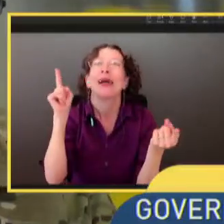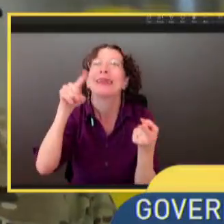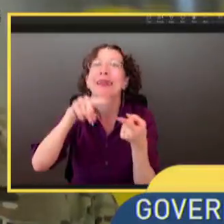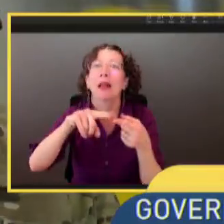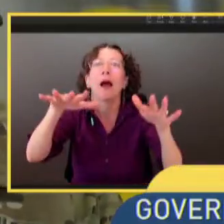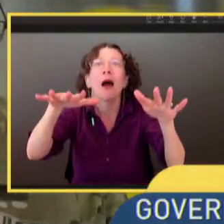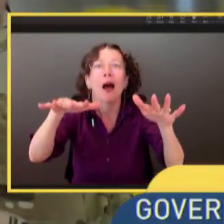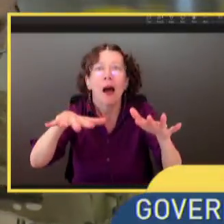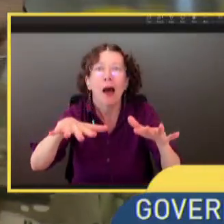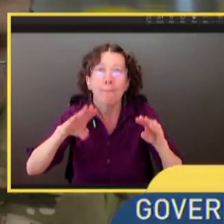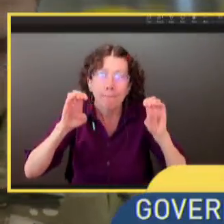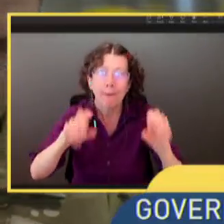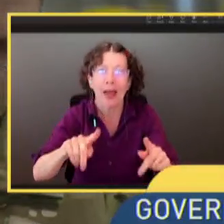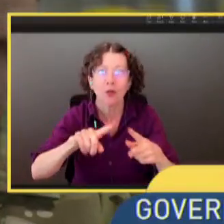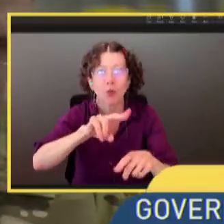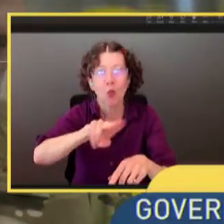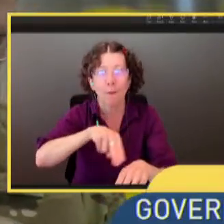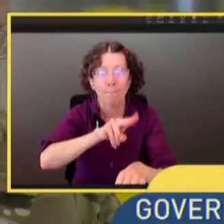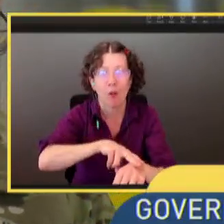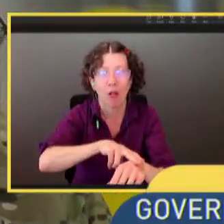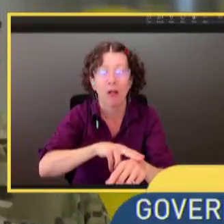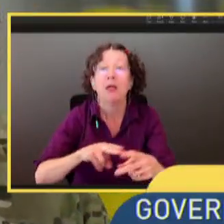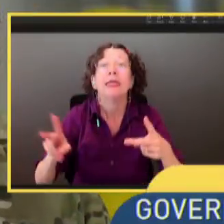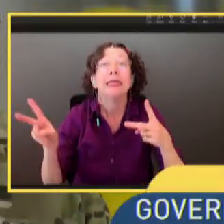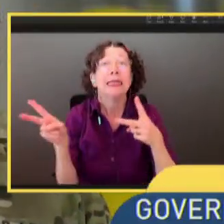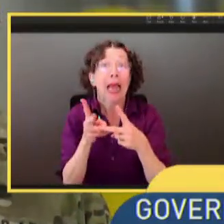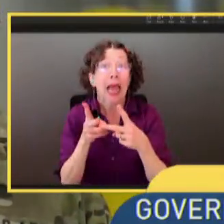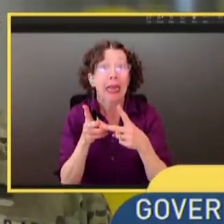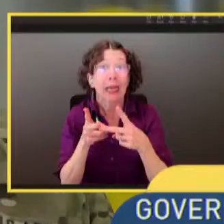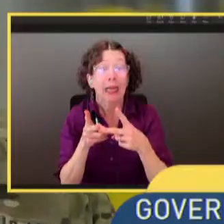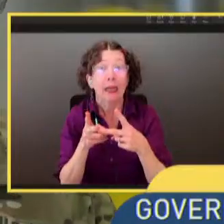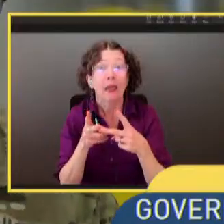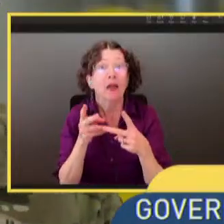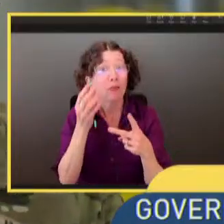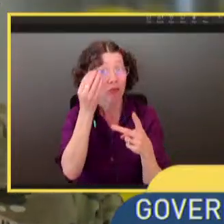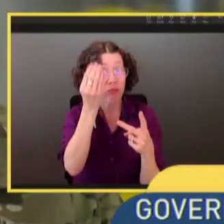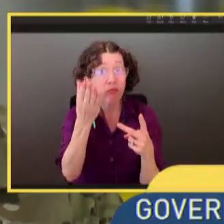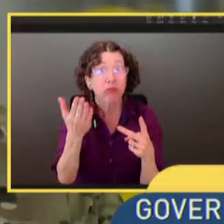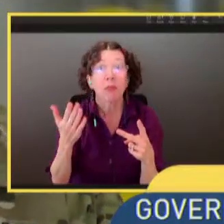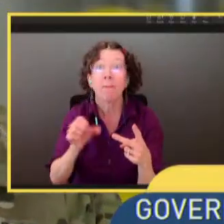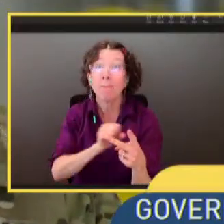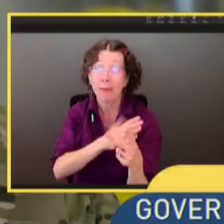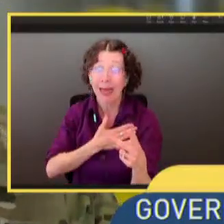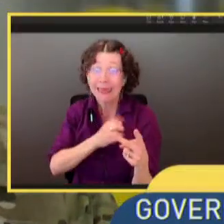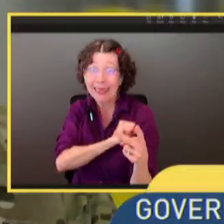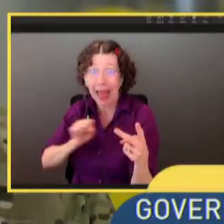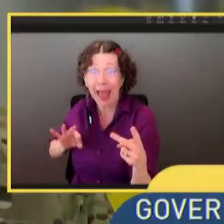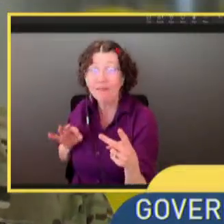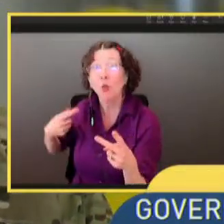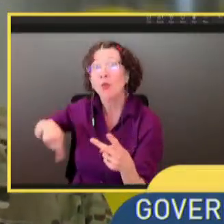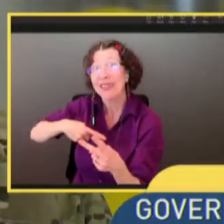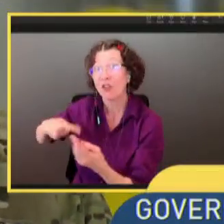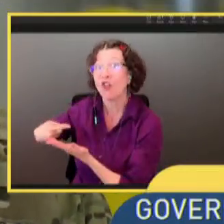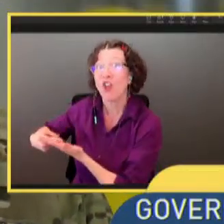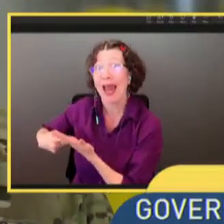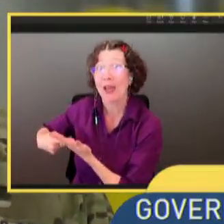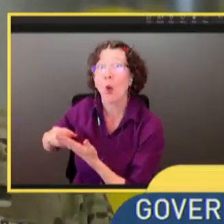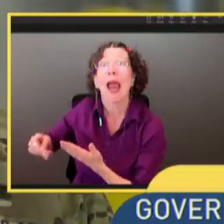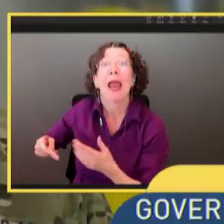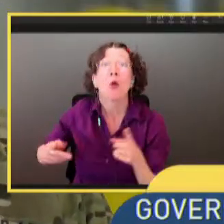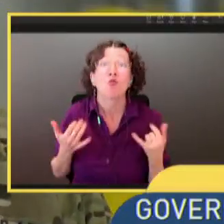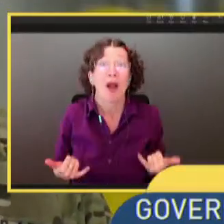have a chance to check that out. The experts I've been speaking to have made that very, very clear, that there's going to be an impact to the levee system, and we won't know